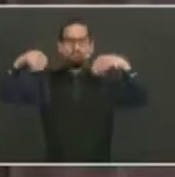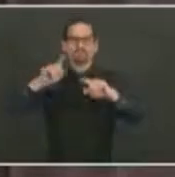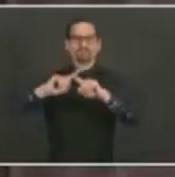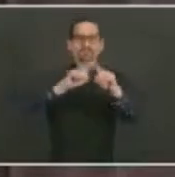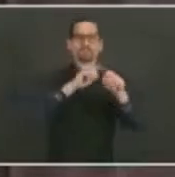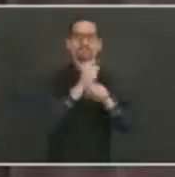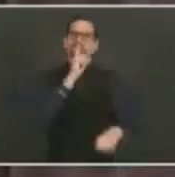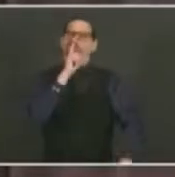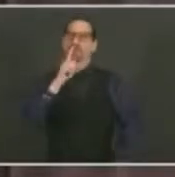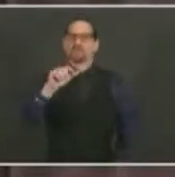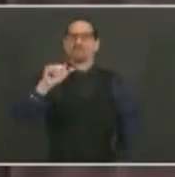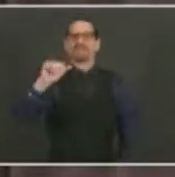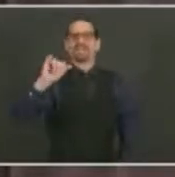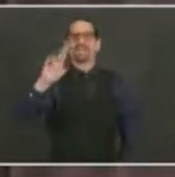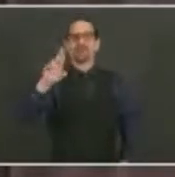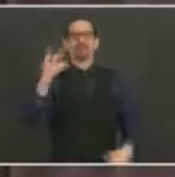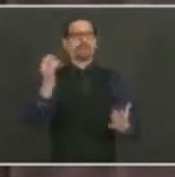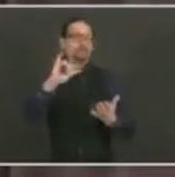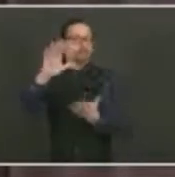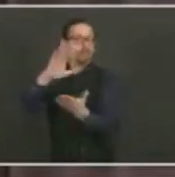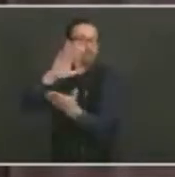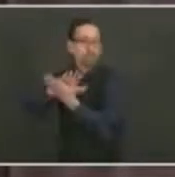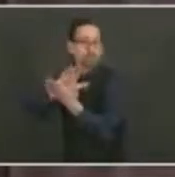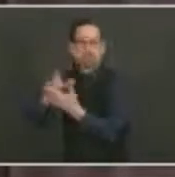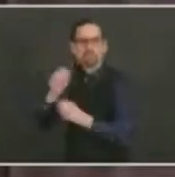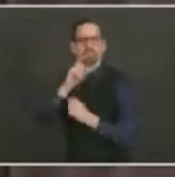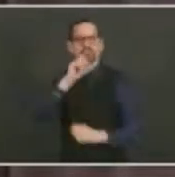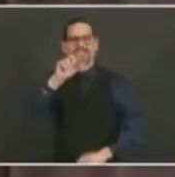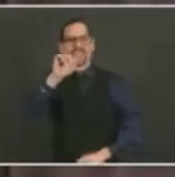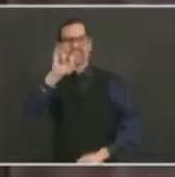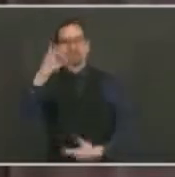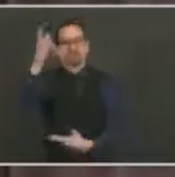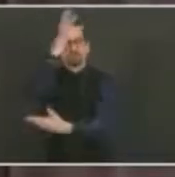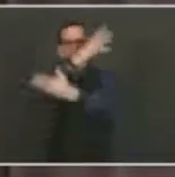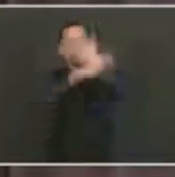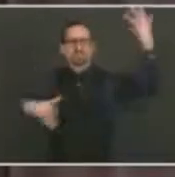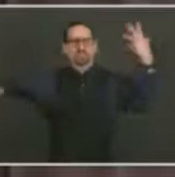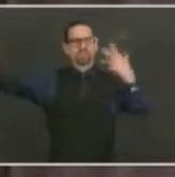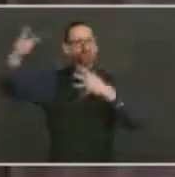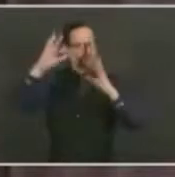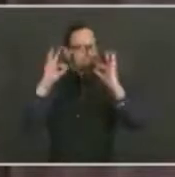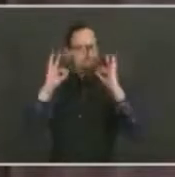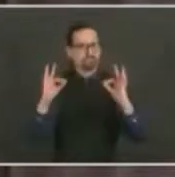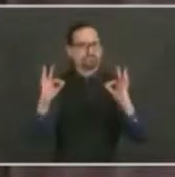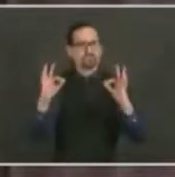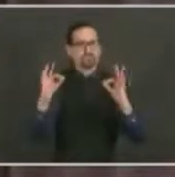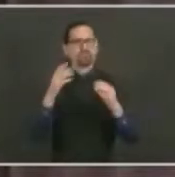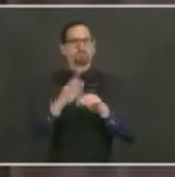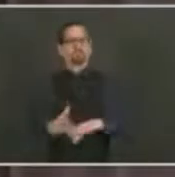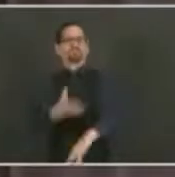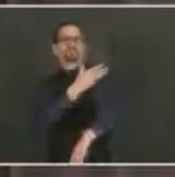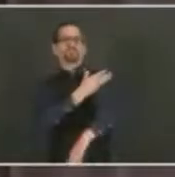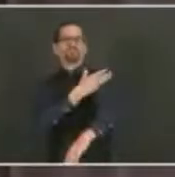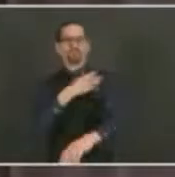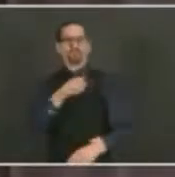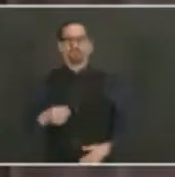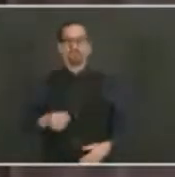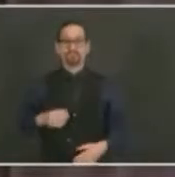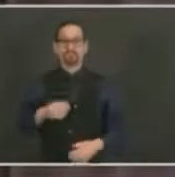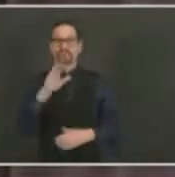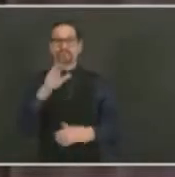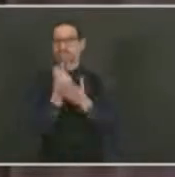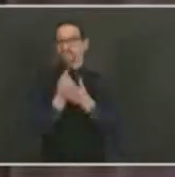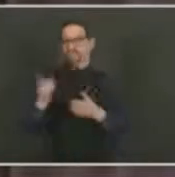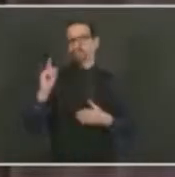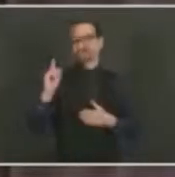I also talked last week about minimizing how long you stay in an indoor place unless you work there or you